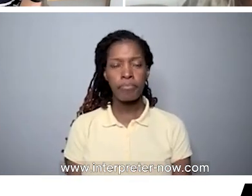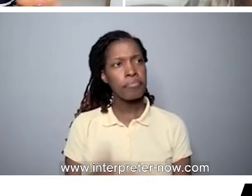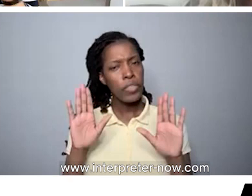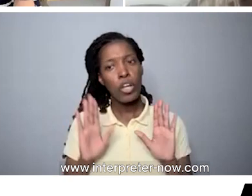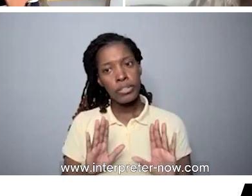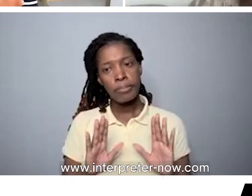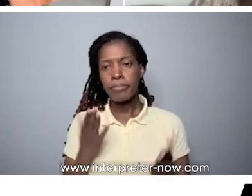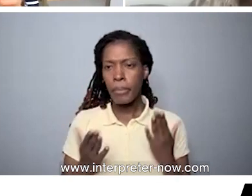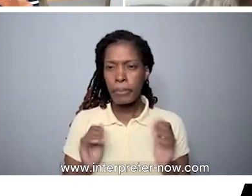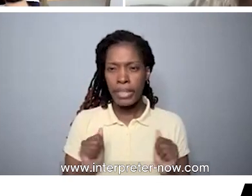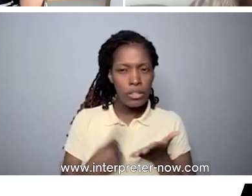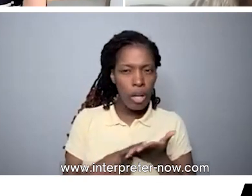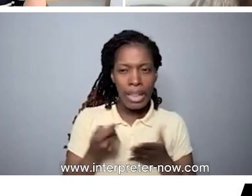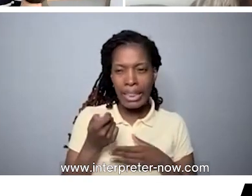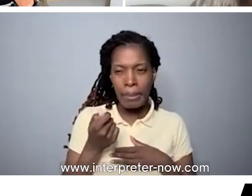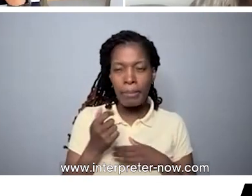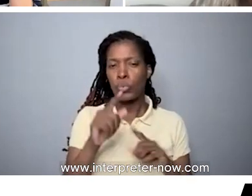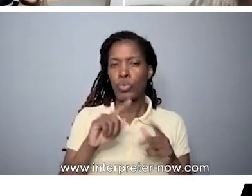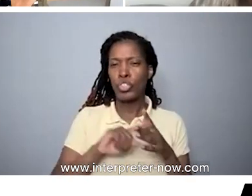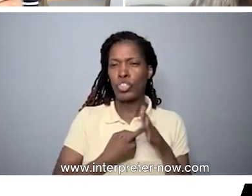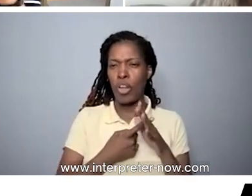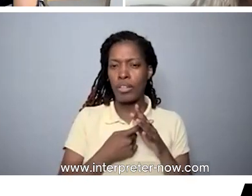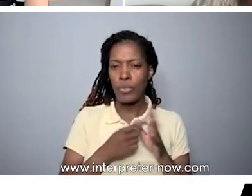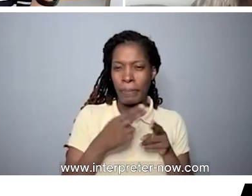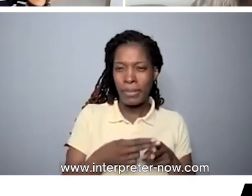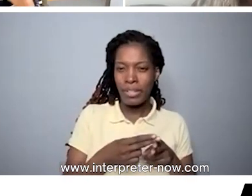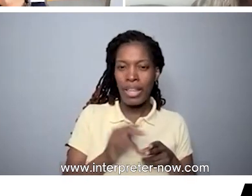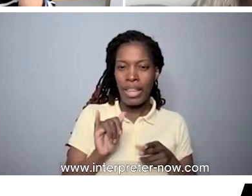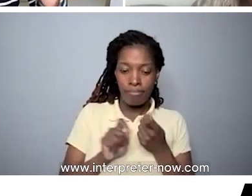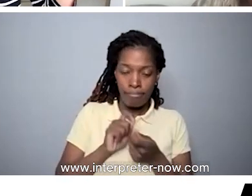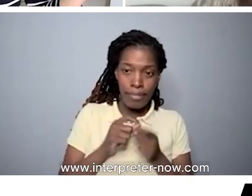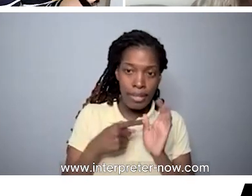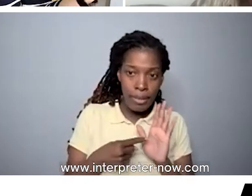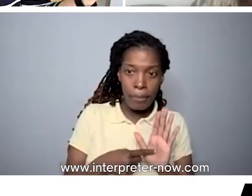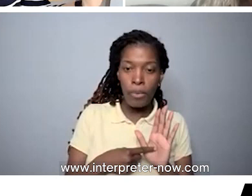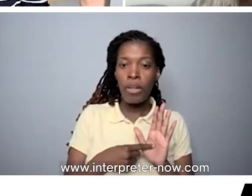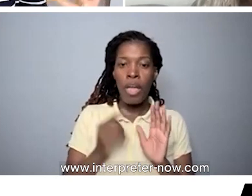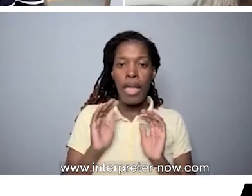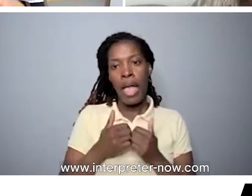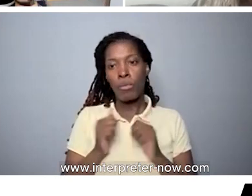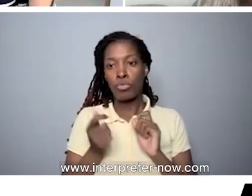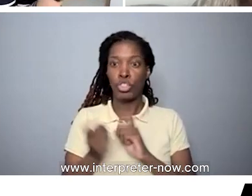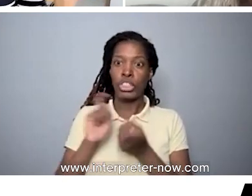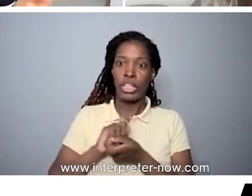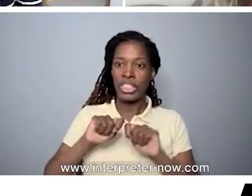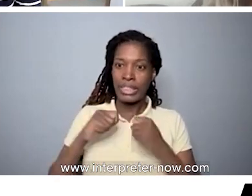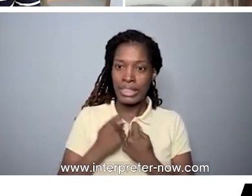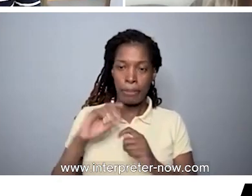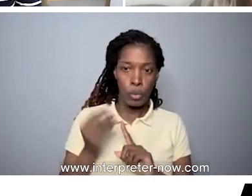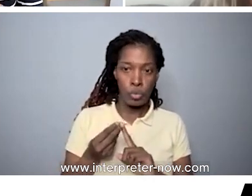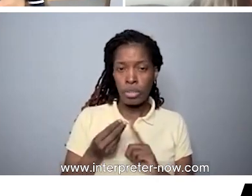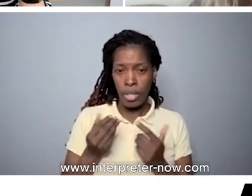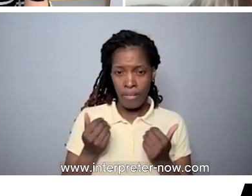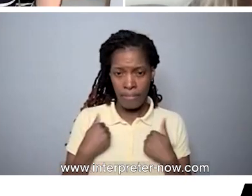bit about, you started to touch on that particular example, how to kind of change the team culture. Are there other ways